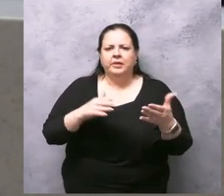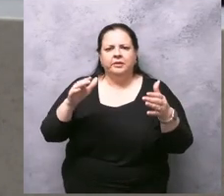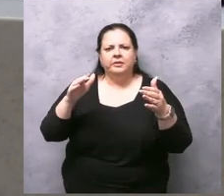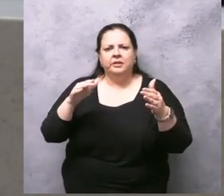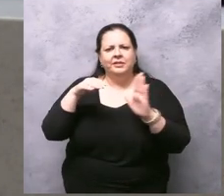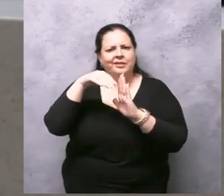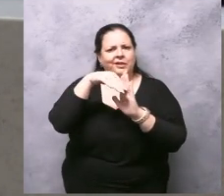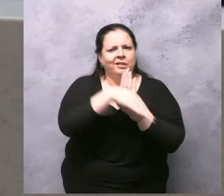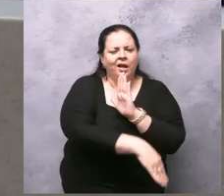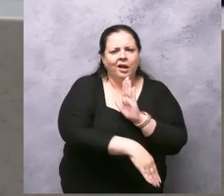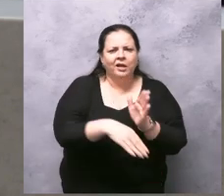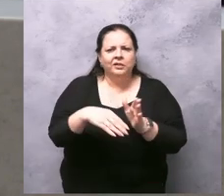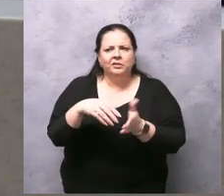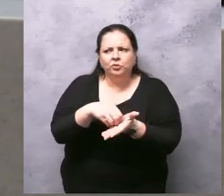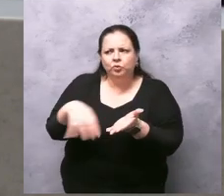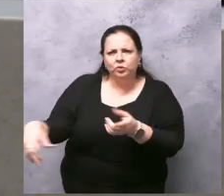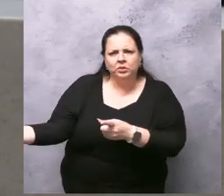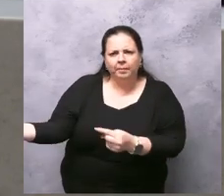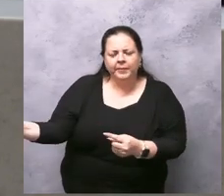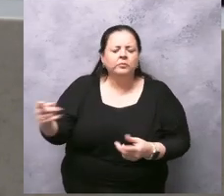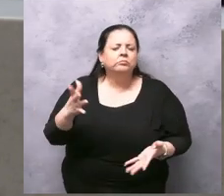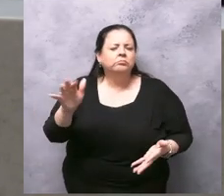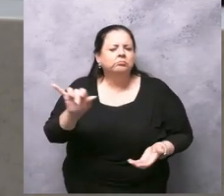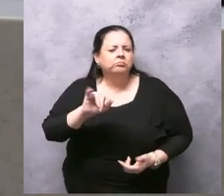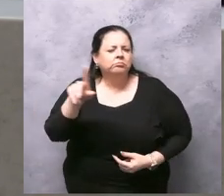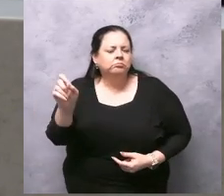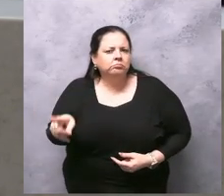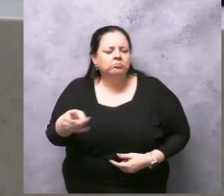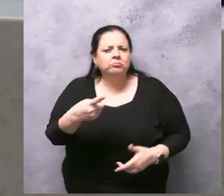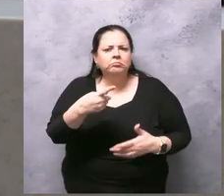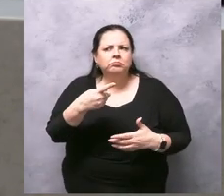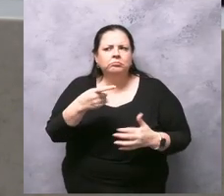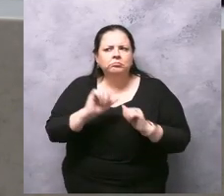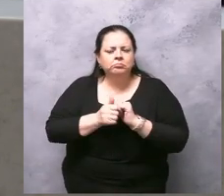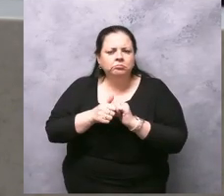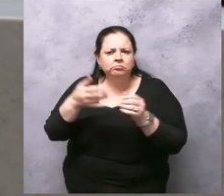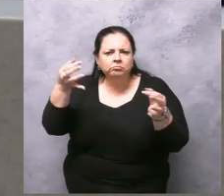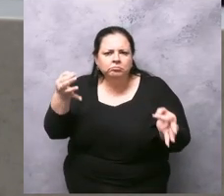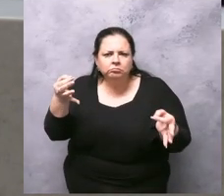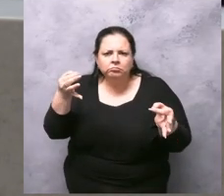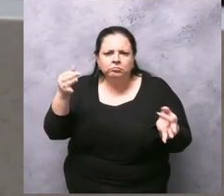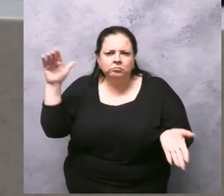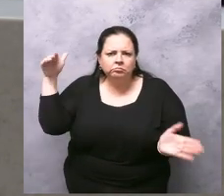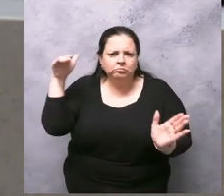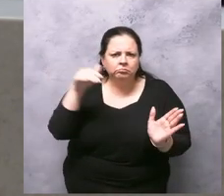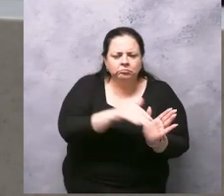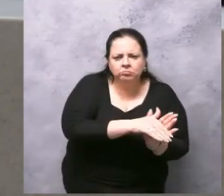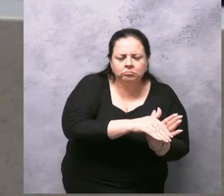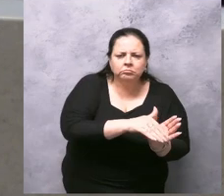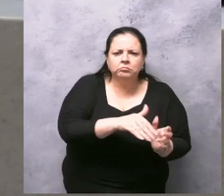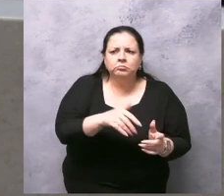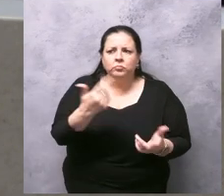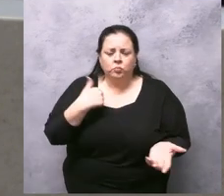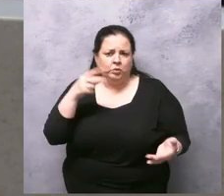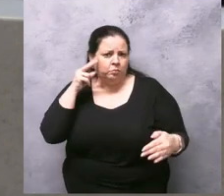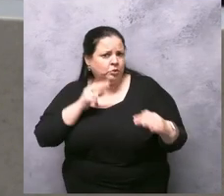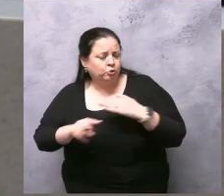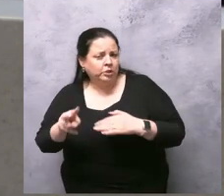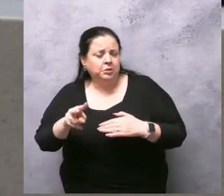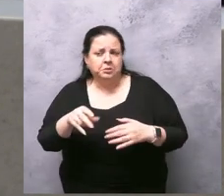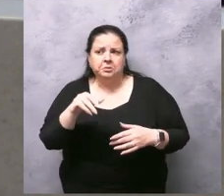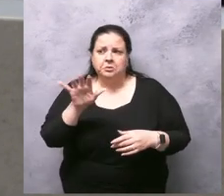in enrollment. What factors went into projecting decline in certain areas? Or were we projecting these areas are